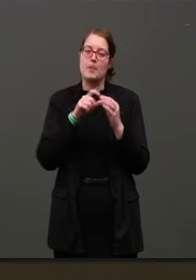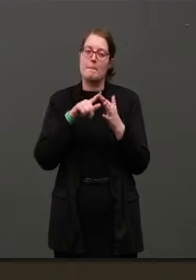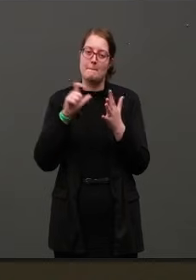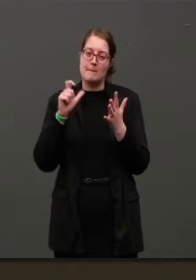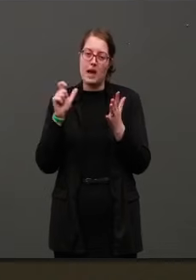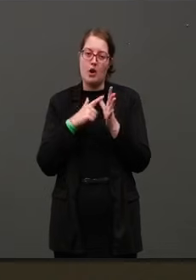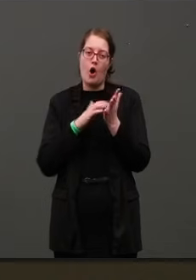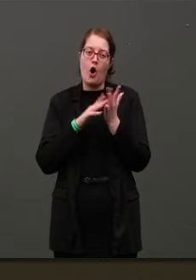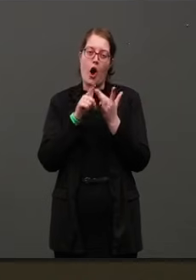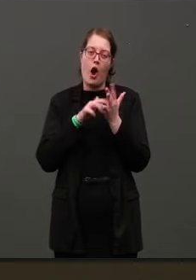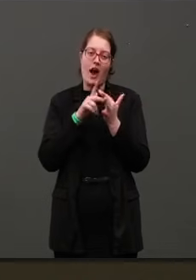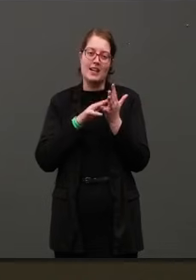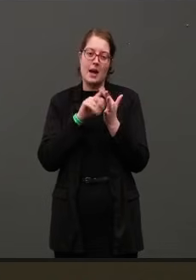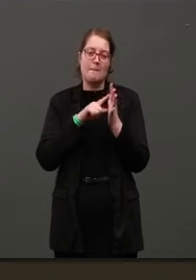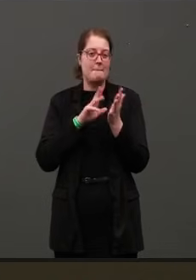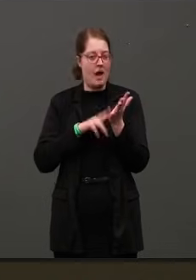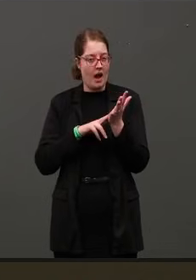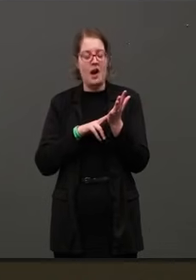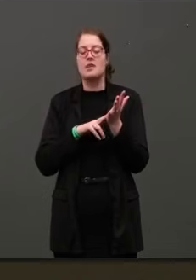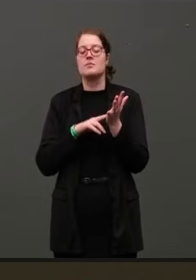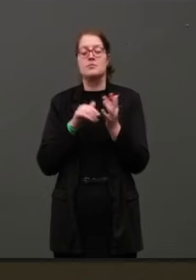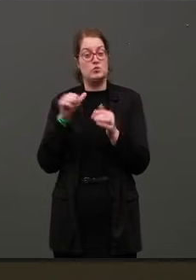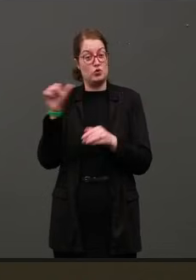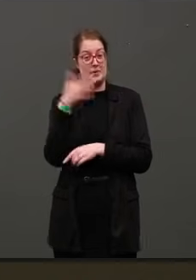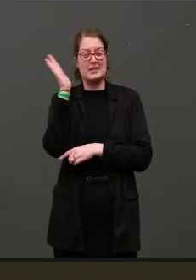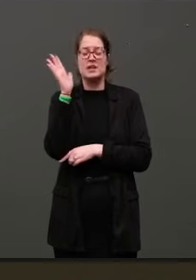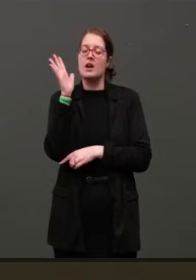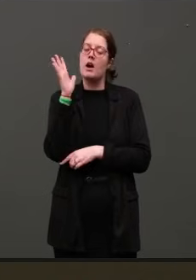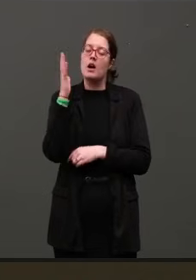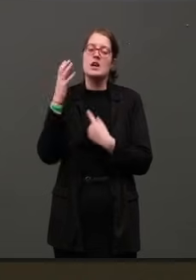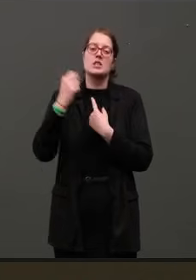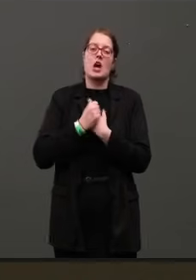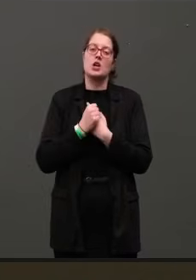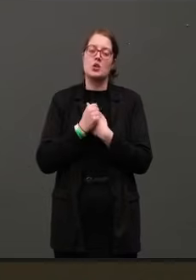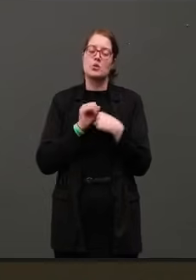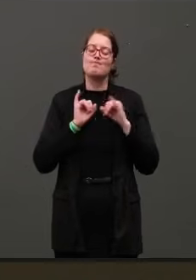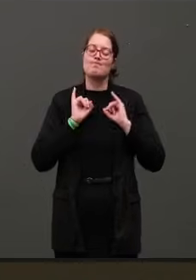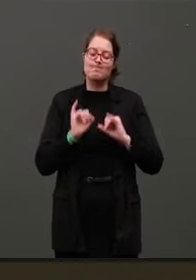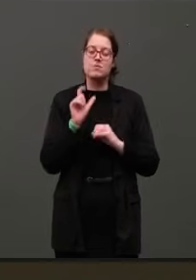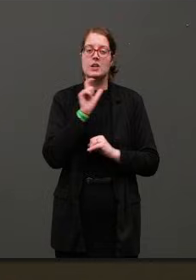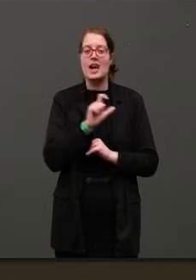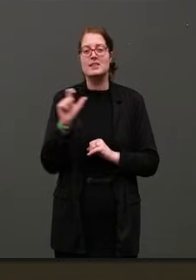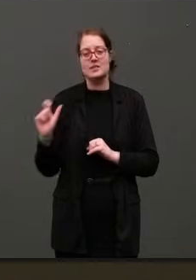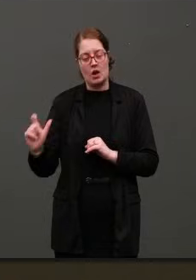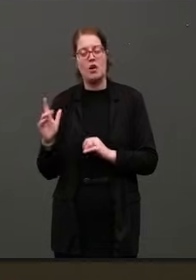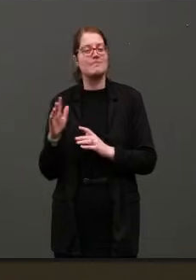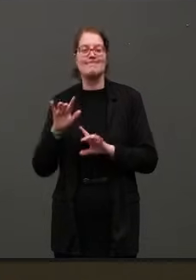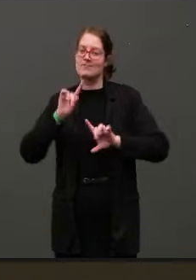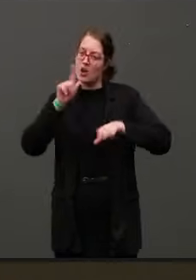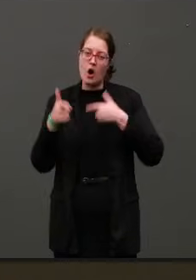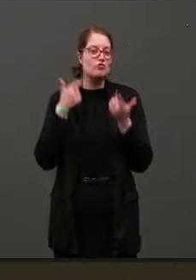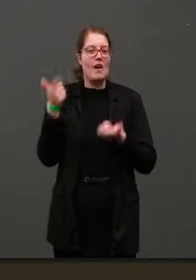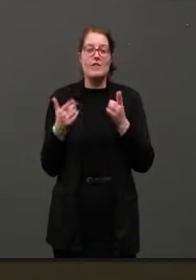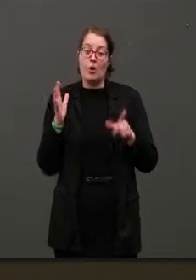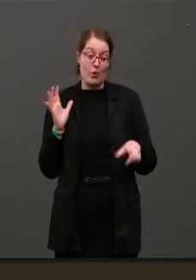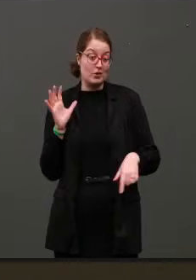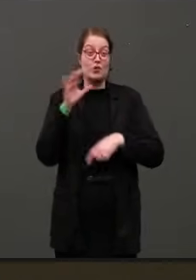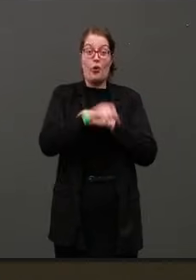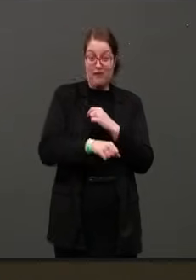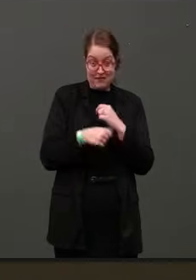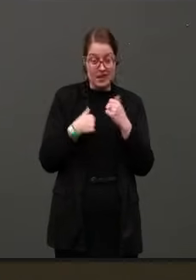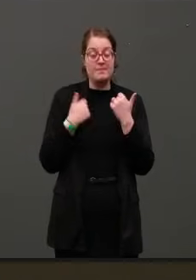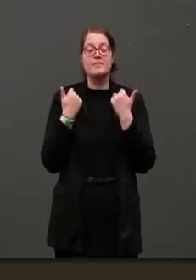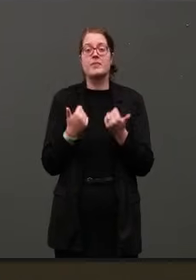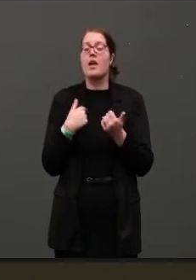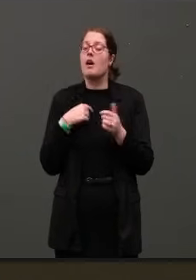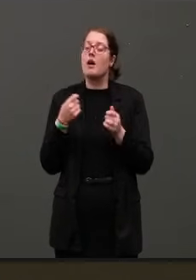was diagnosed with an aggressive cancer and was unable to travel, so I stepped in. Unfortunately, things then rapidly deteriorated, and earlier